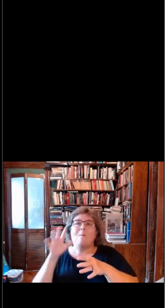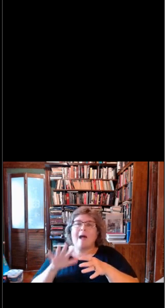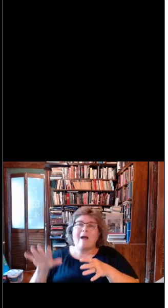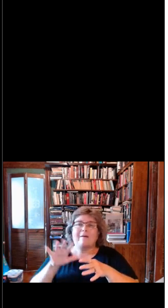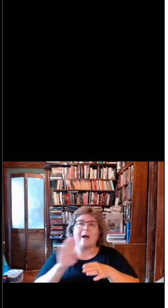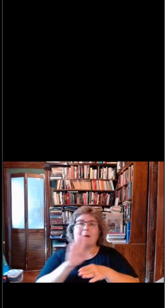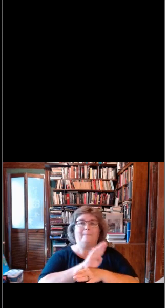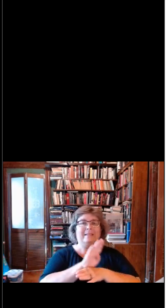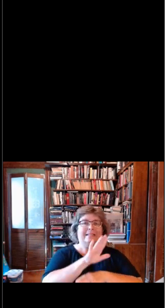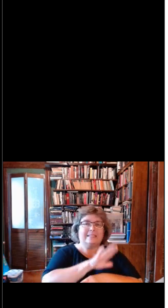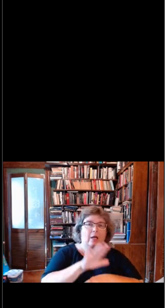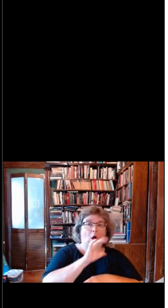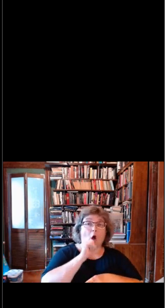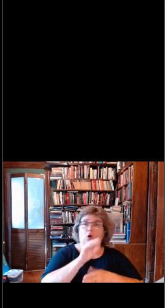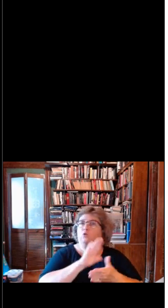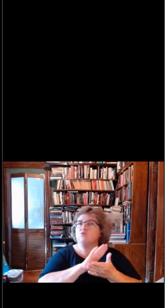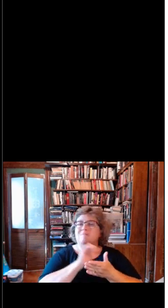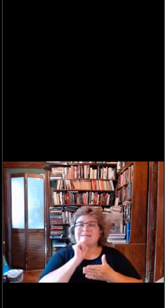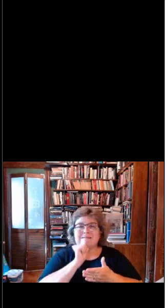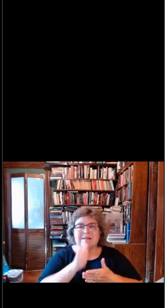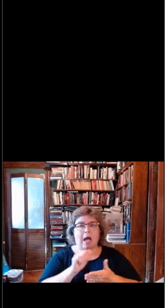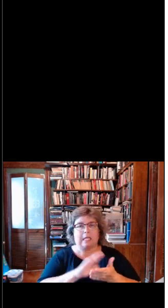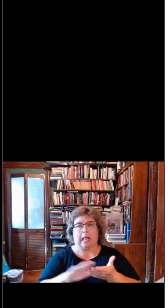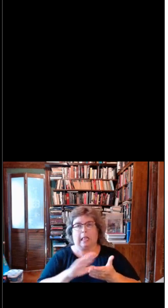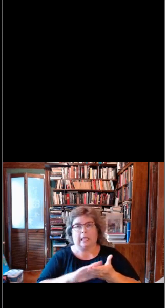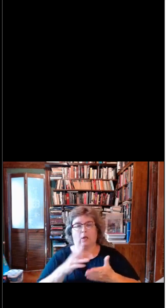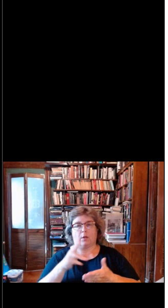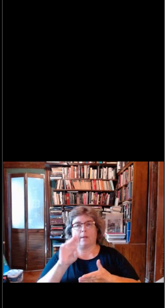not clear their bus stops near their